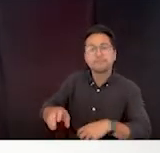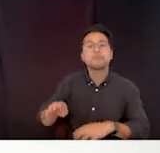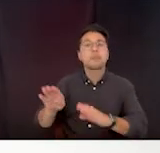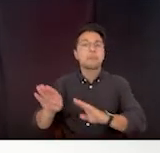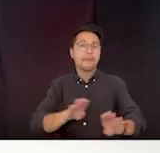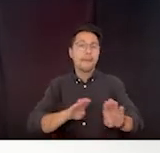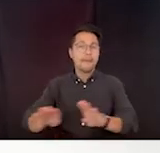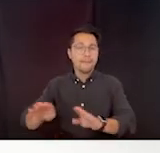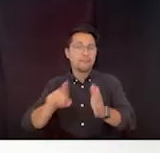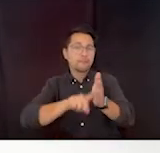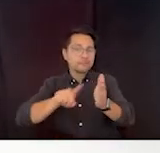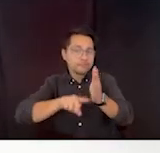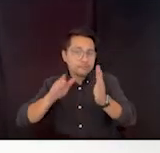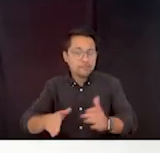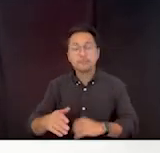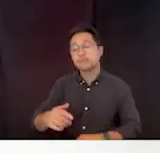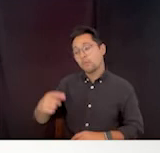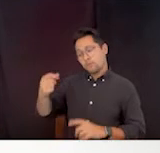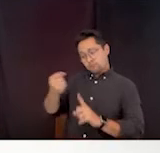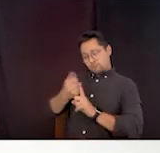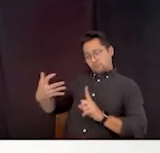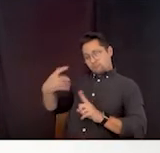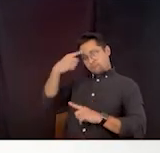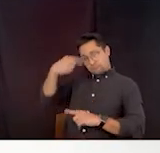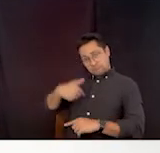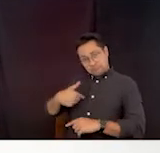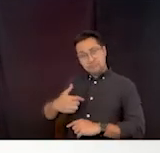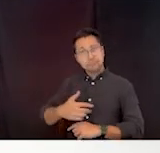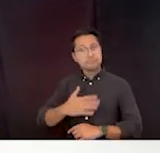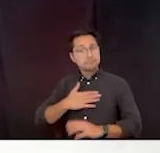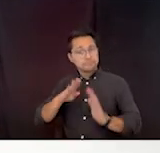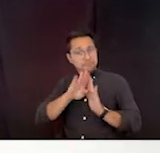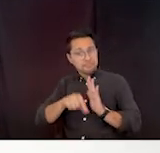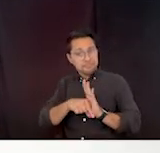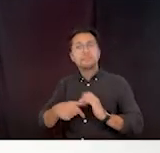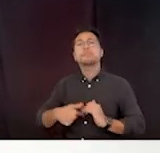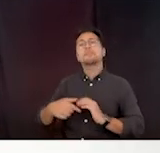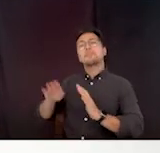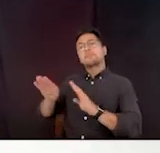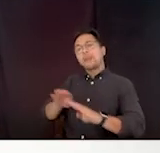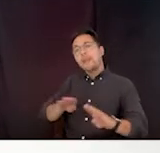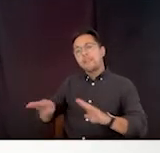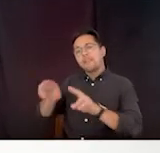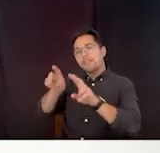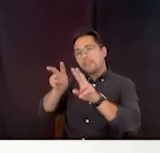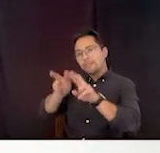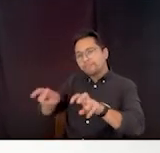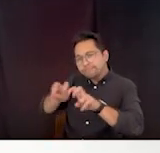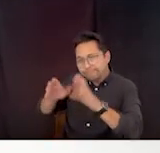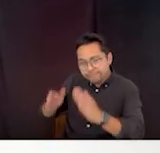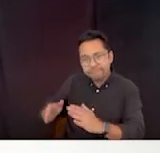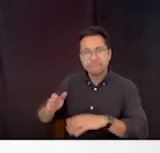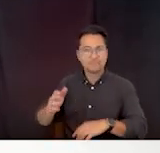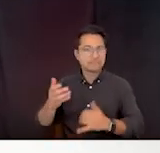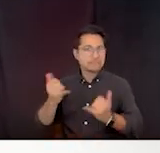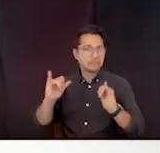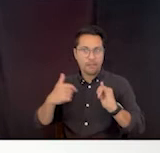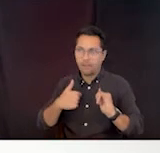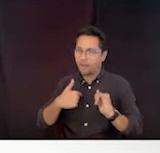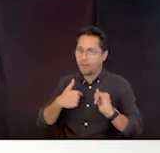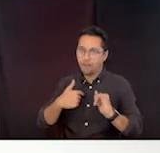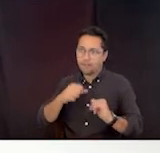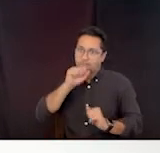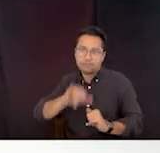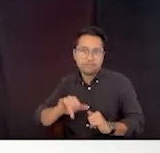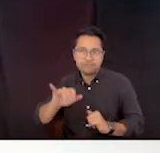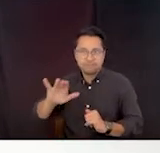And a little bit more about me and my background is, I mentioned I was a behavior analyst by trade. That's still what I do day to day, and I love it.